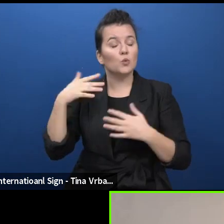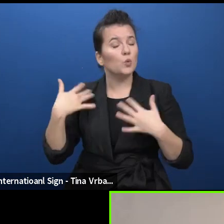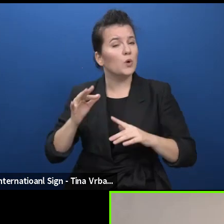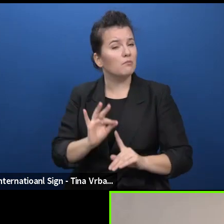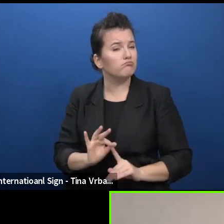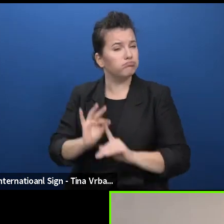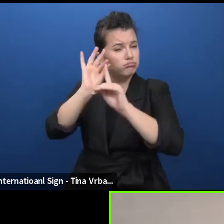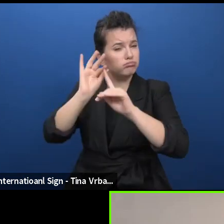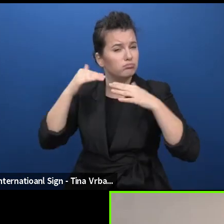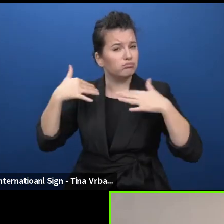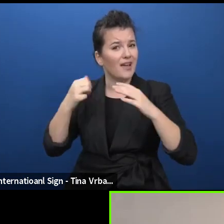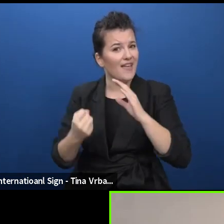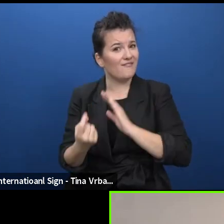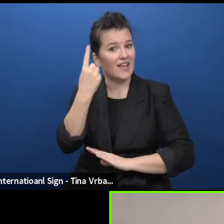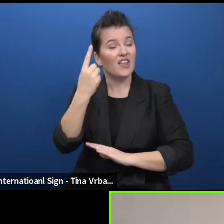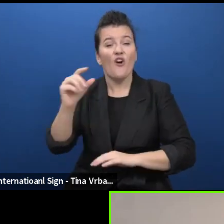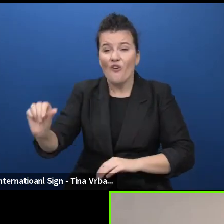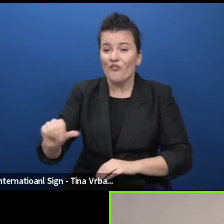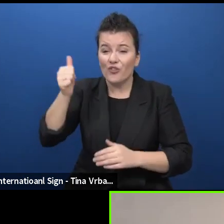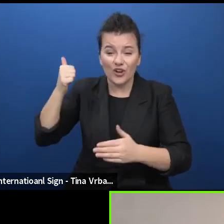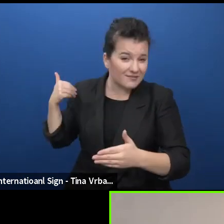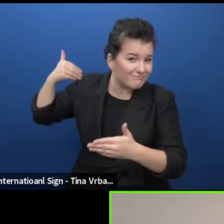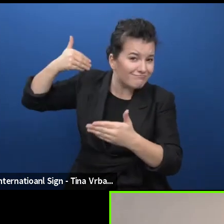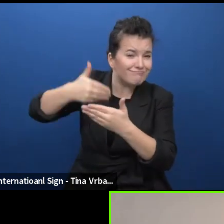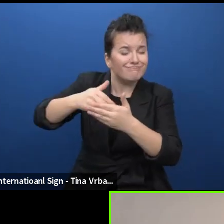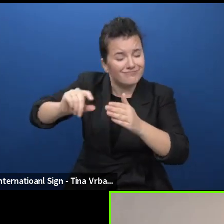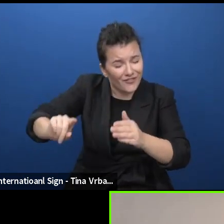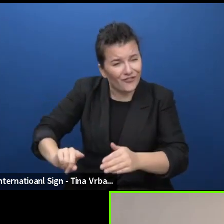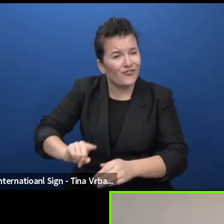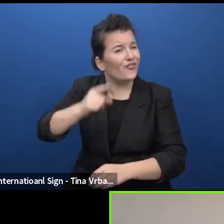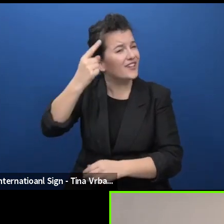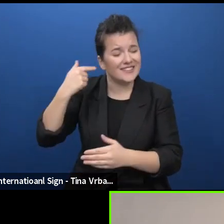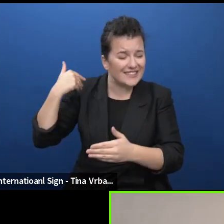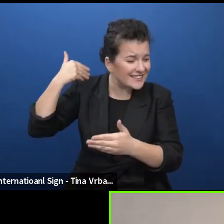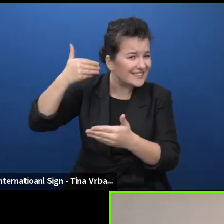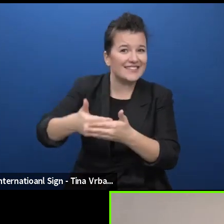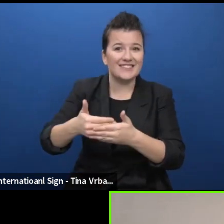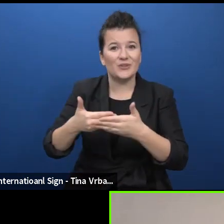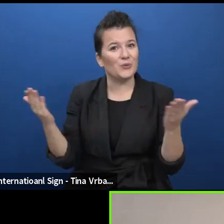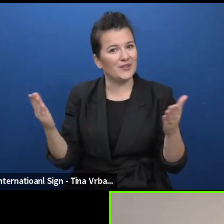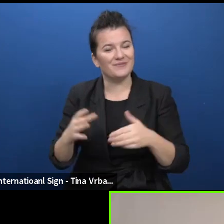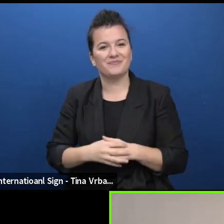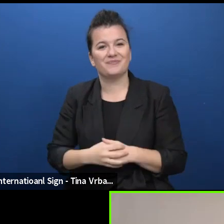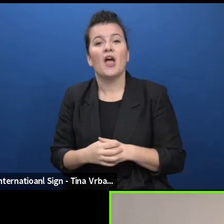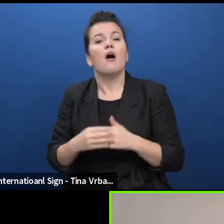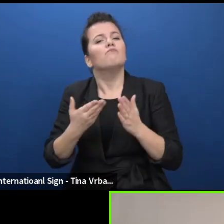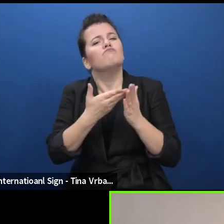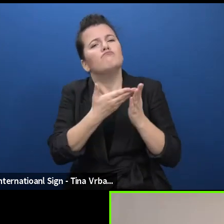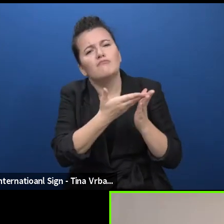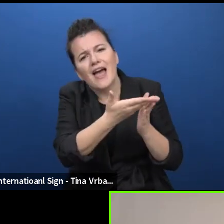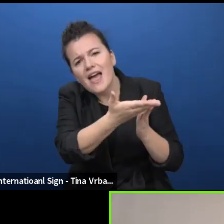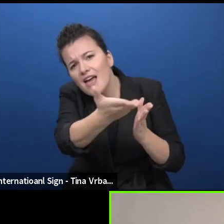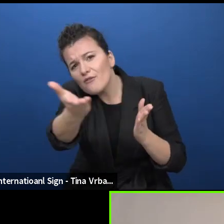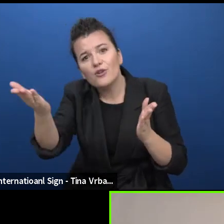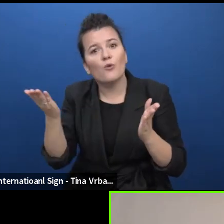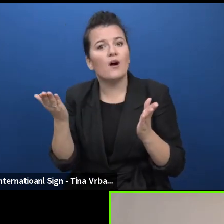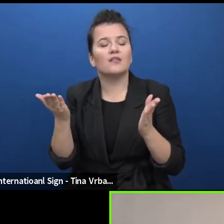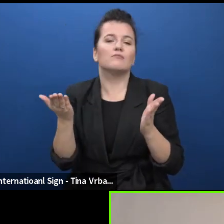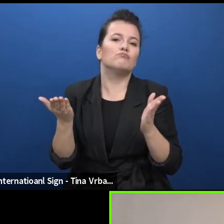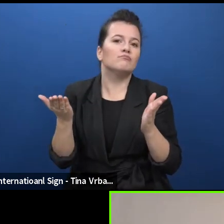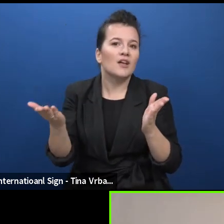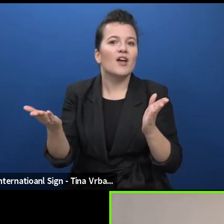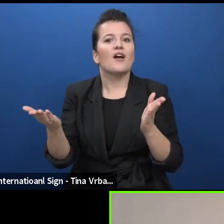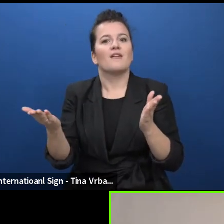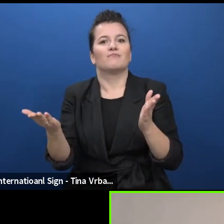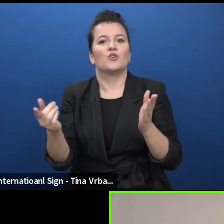first European Theatre Forum ever and everyone because in addition to the guest list participants the